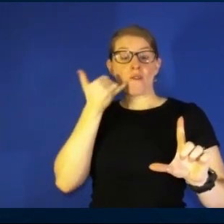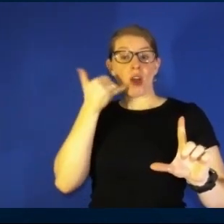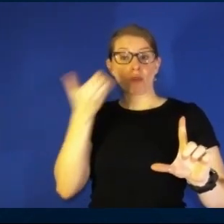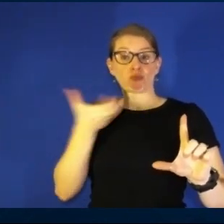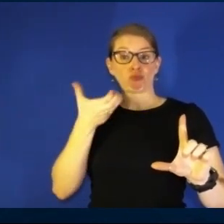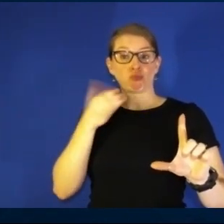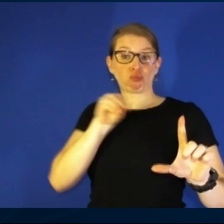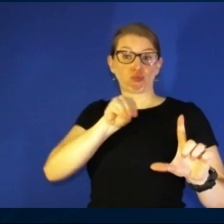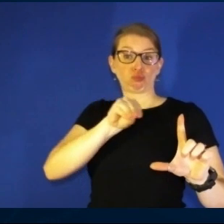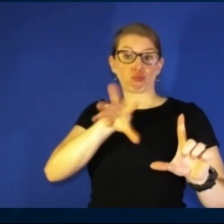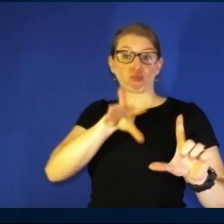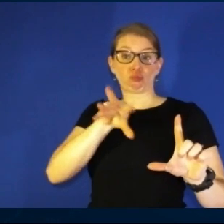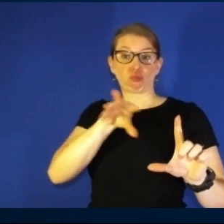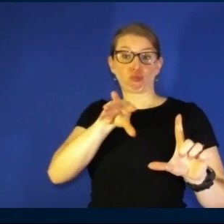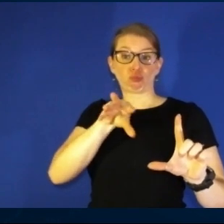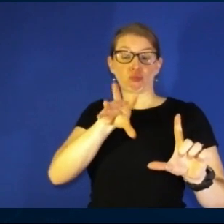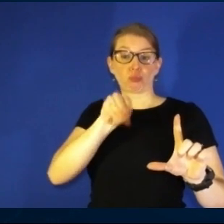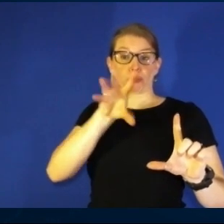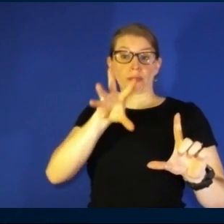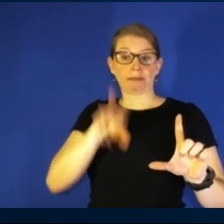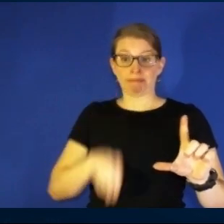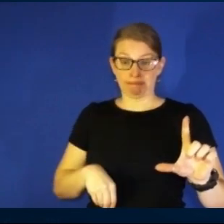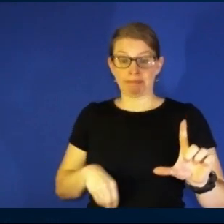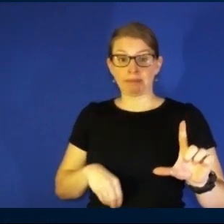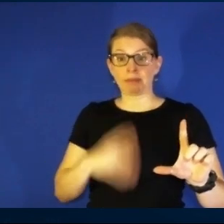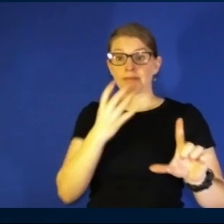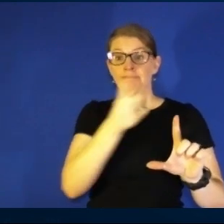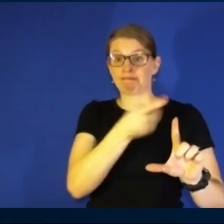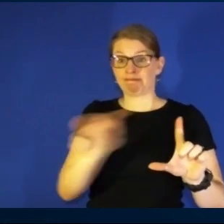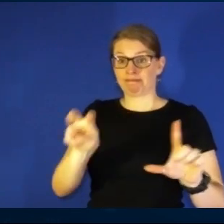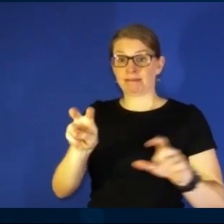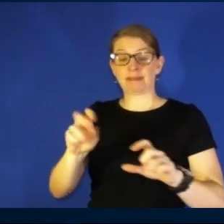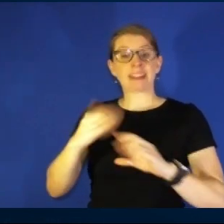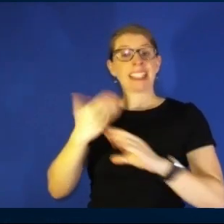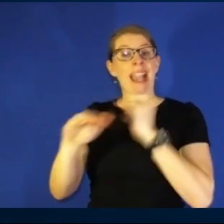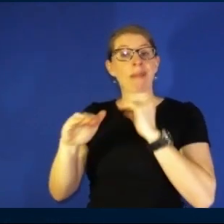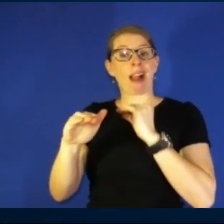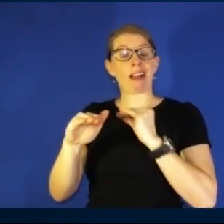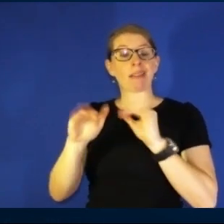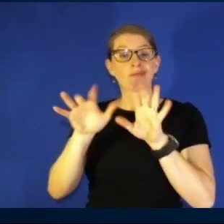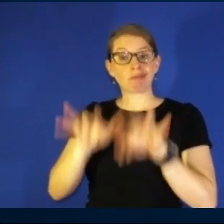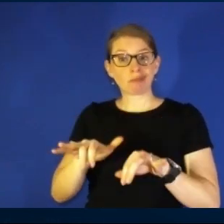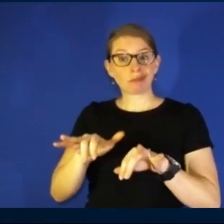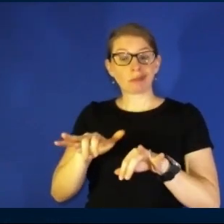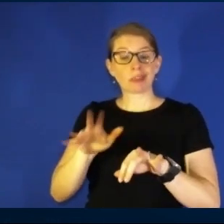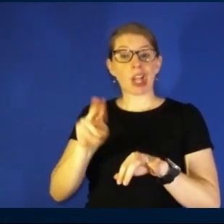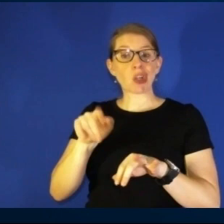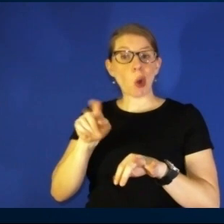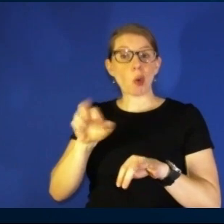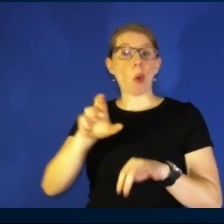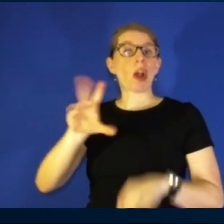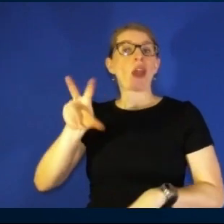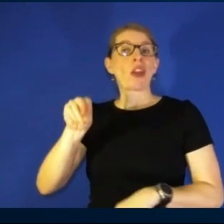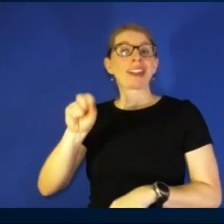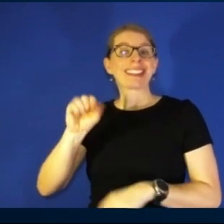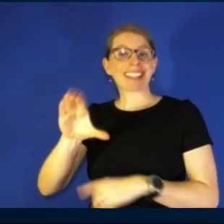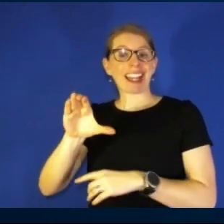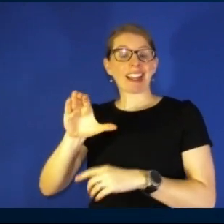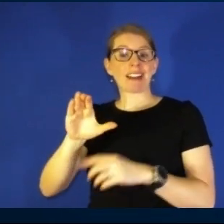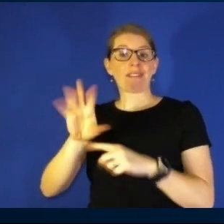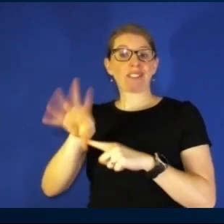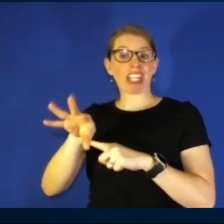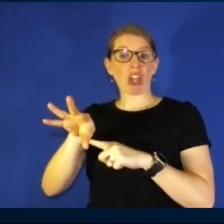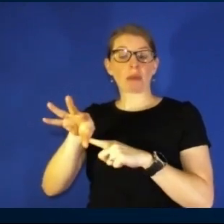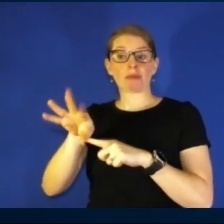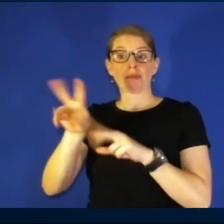the QR code. It will take you to email, where you can send a nice note or a 30-second video. Once we get your note or your video, we will